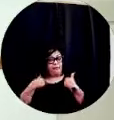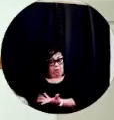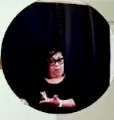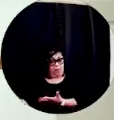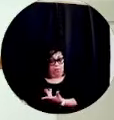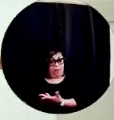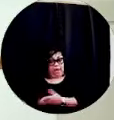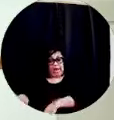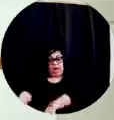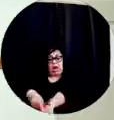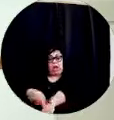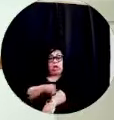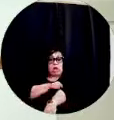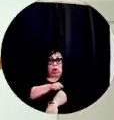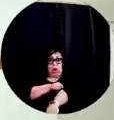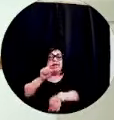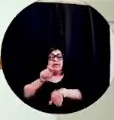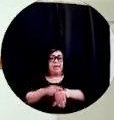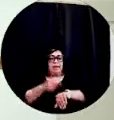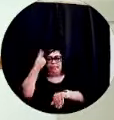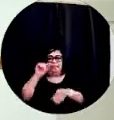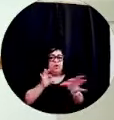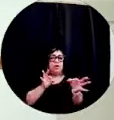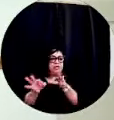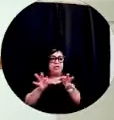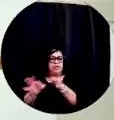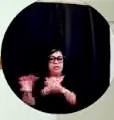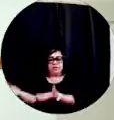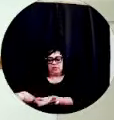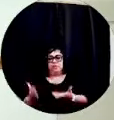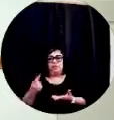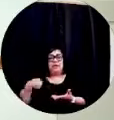for justice to bring us peace. Amen? Amen.